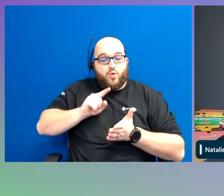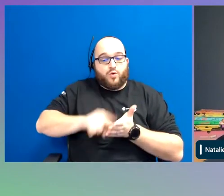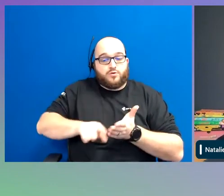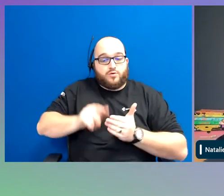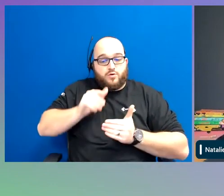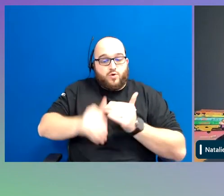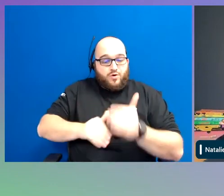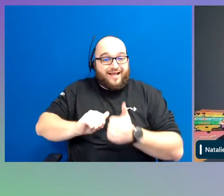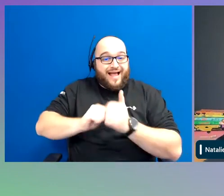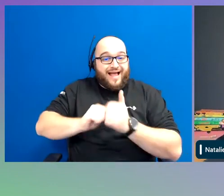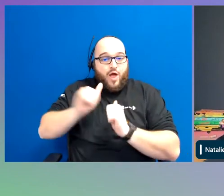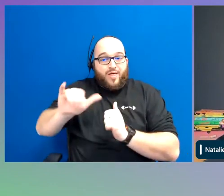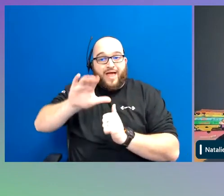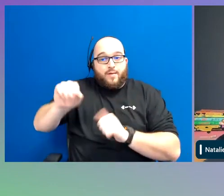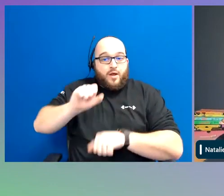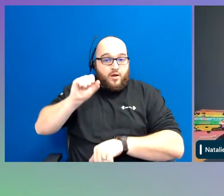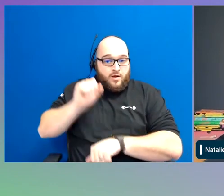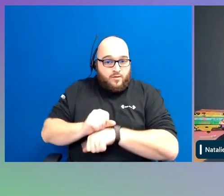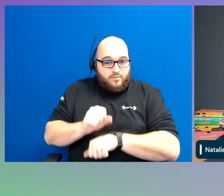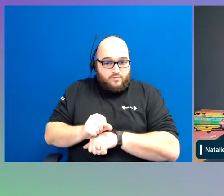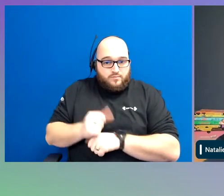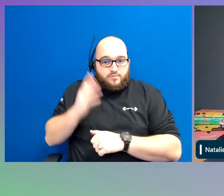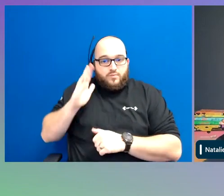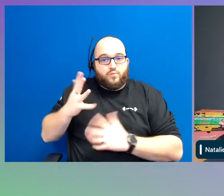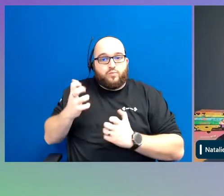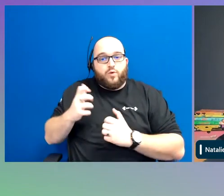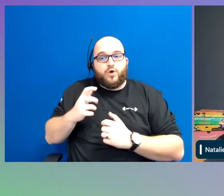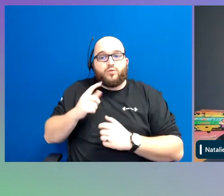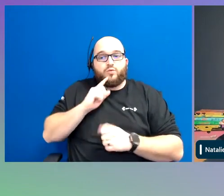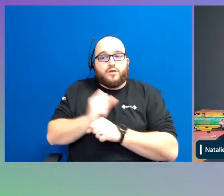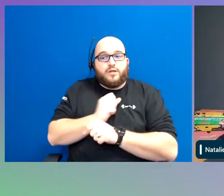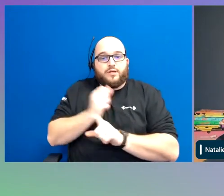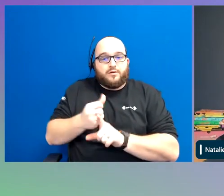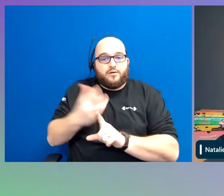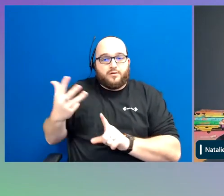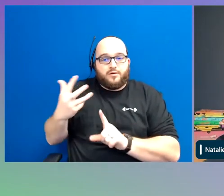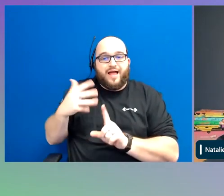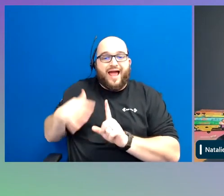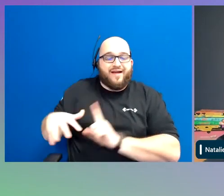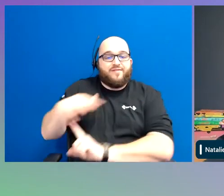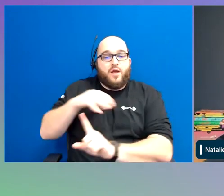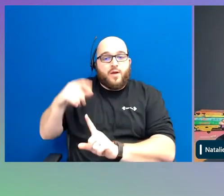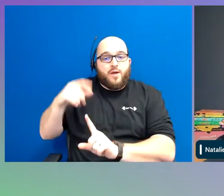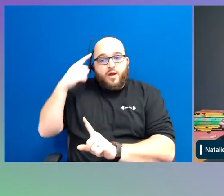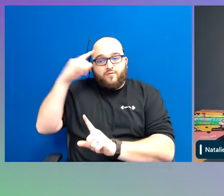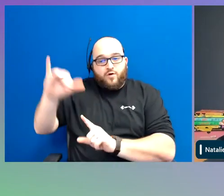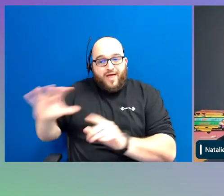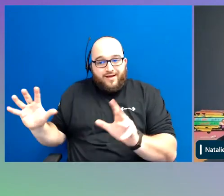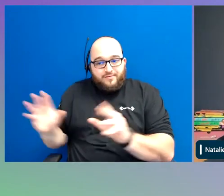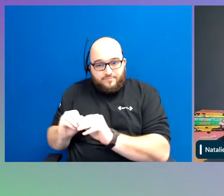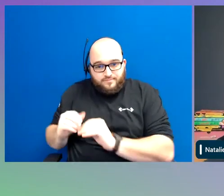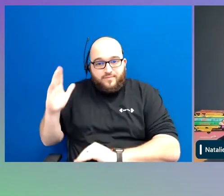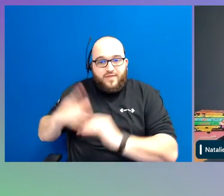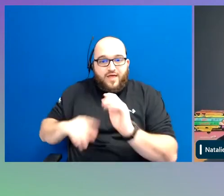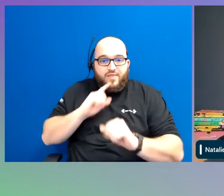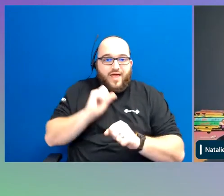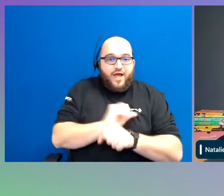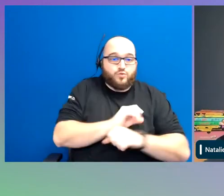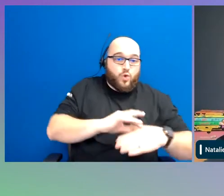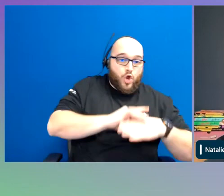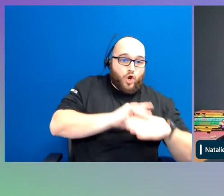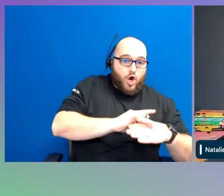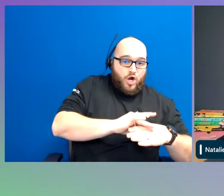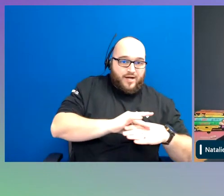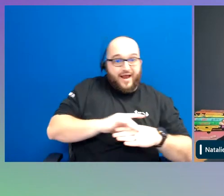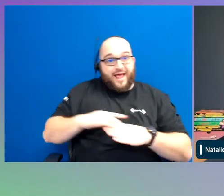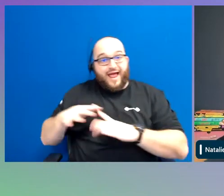way that that company does it, and will want to talk more about the environment of a session than the content in a session. That's been